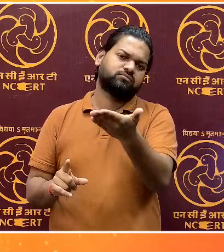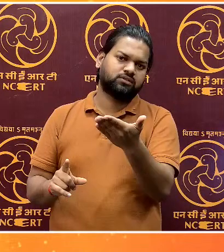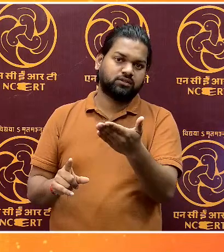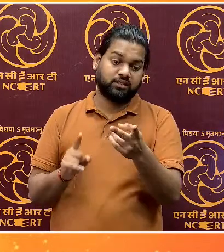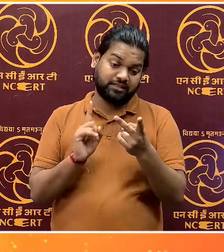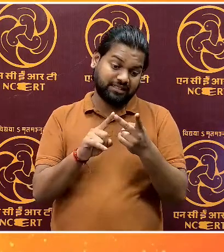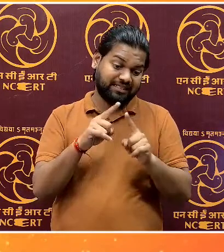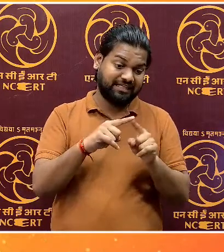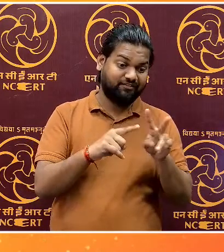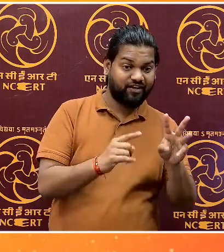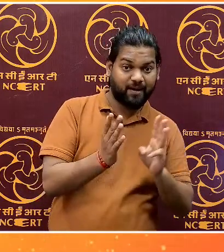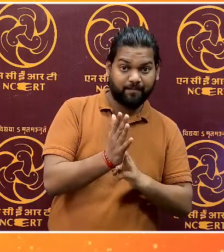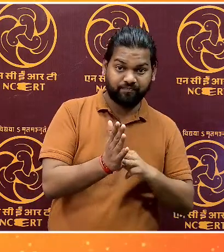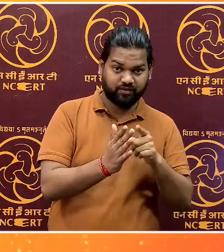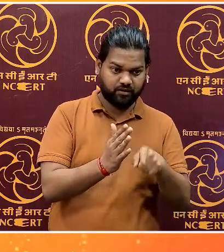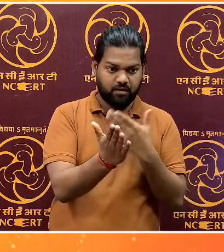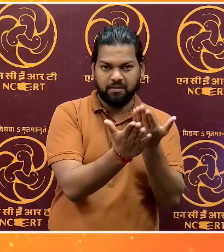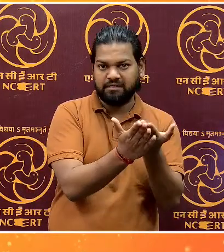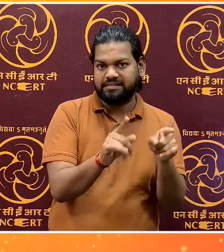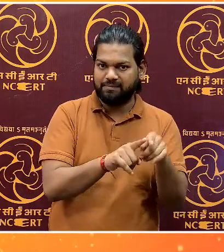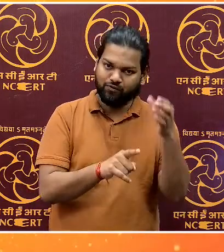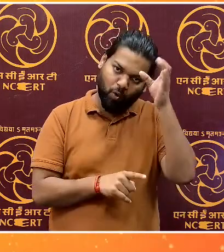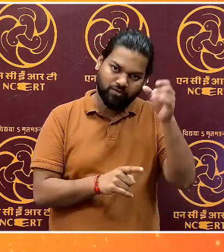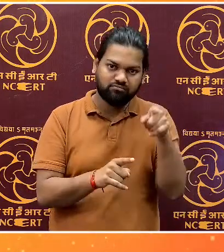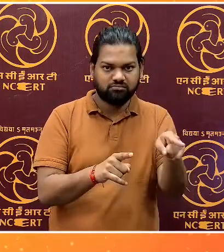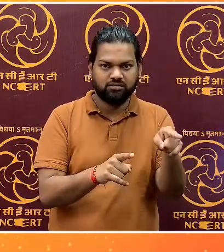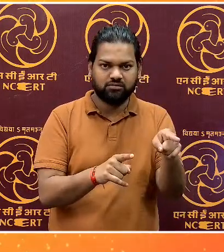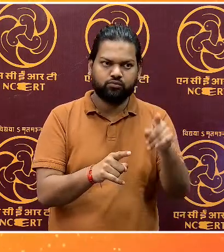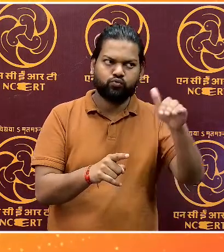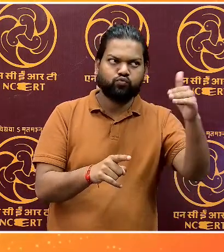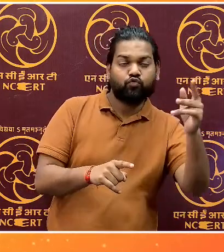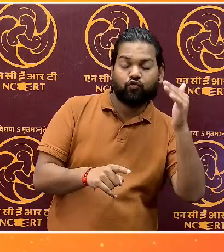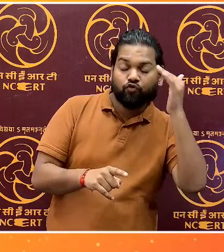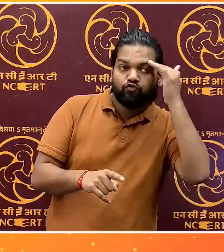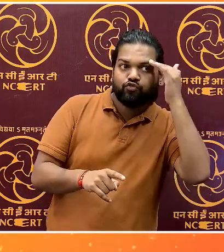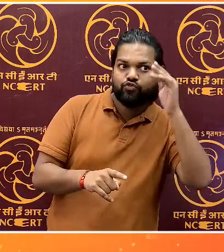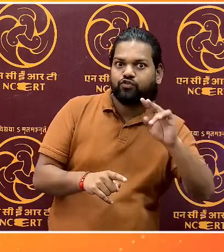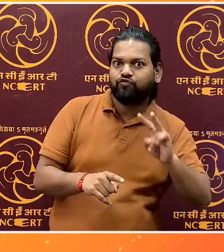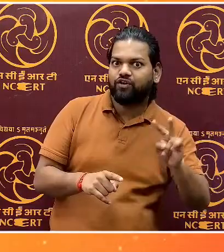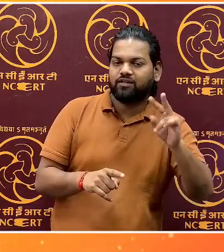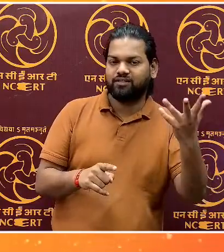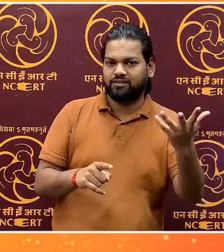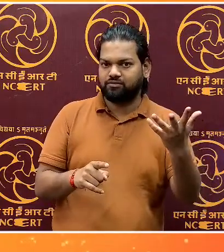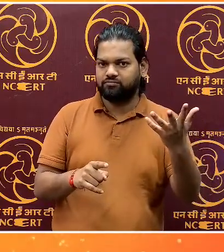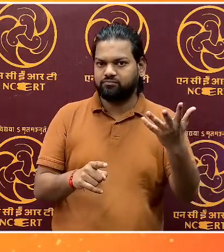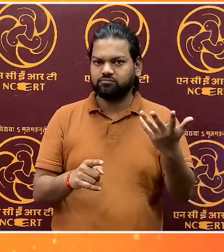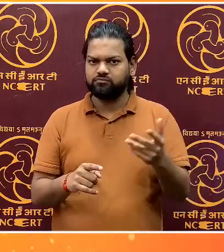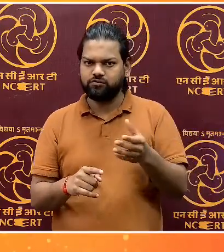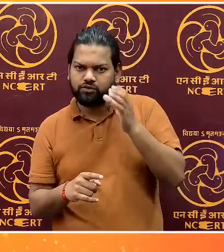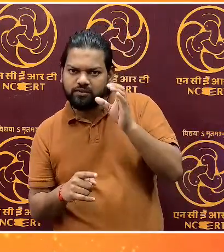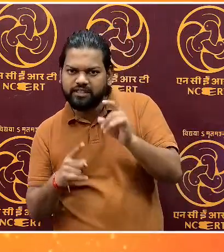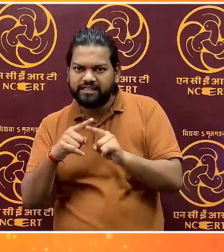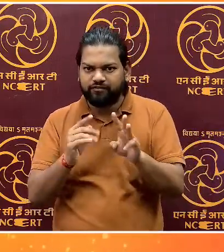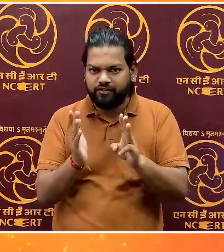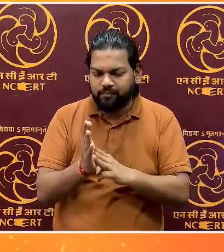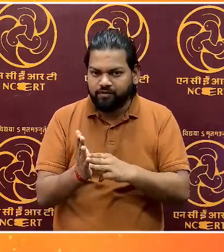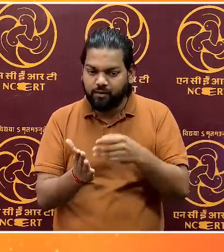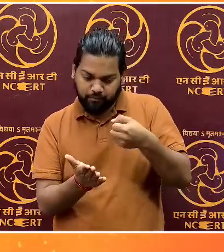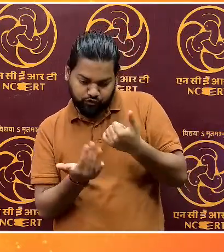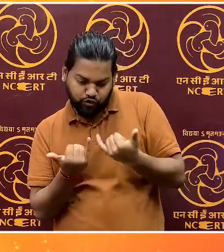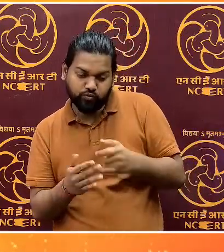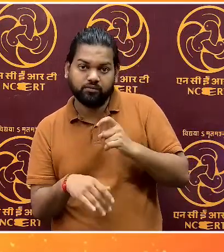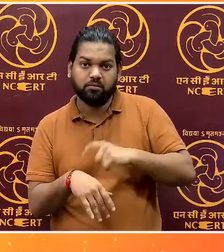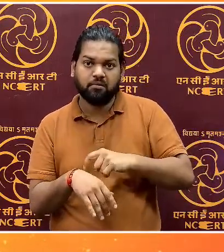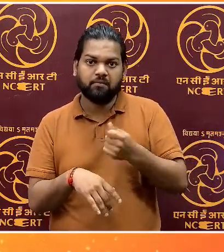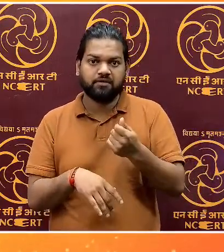applying the TVM. We will apply the concept of TVM to know the future value. Sure. We are applying the concepts of TVM to know the present value.